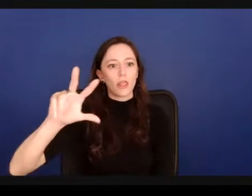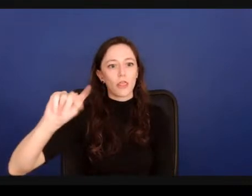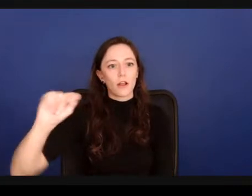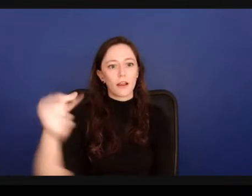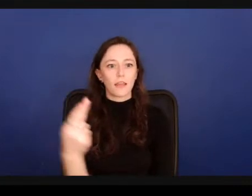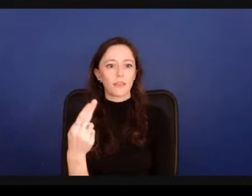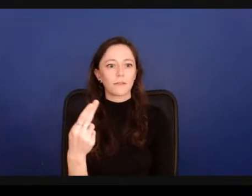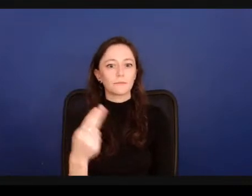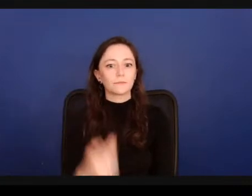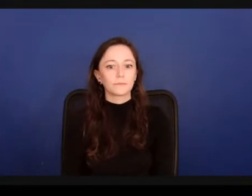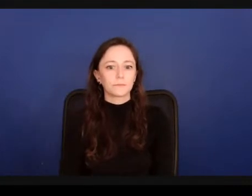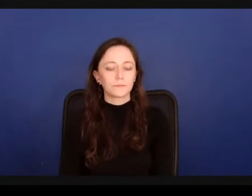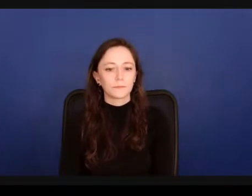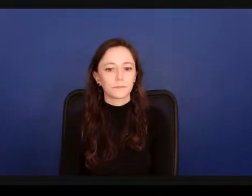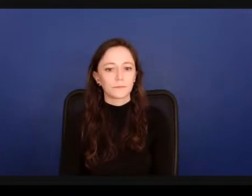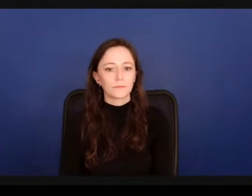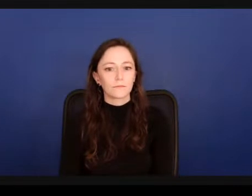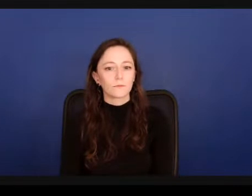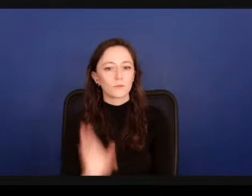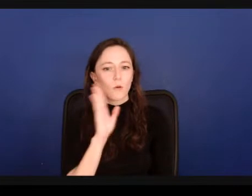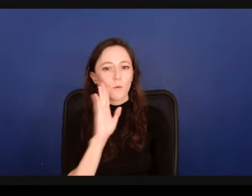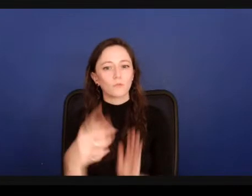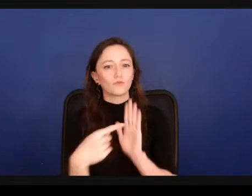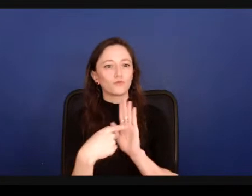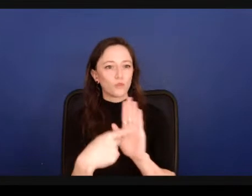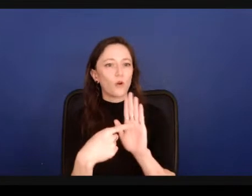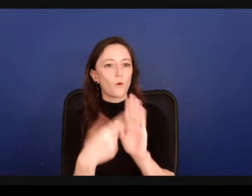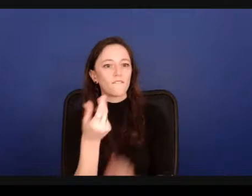So I'll just highlight a few sections of this.